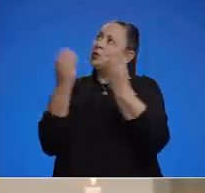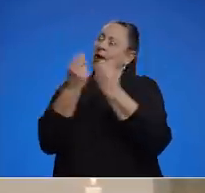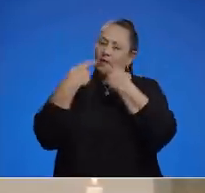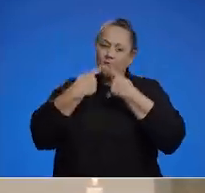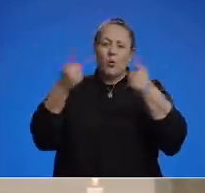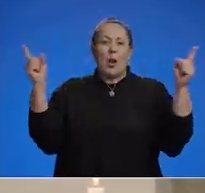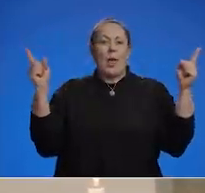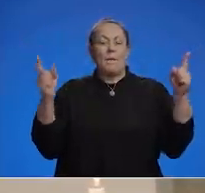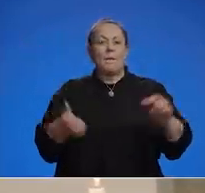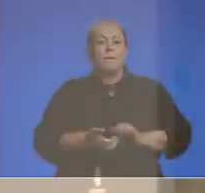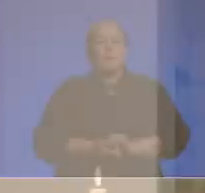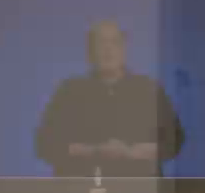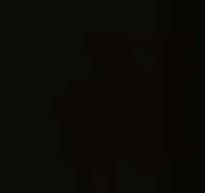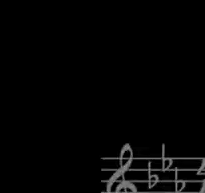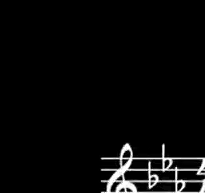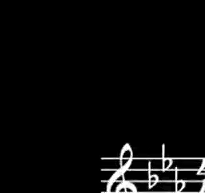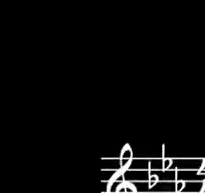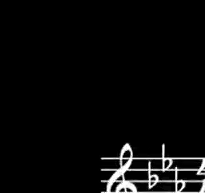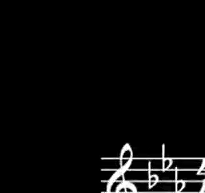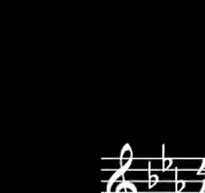as without end we acclaim.